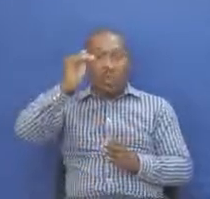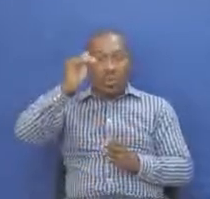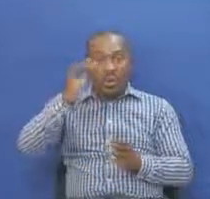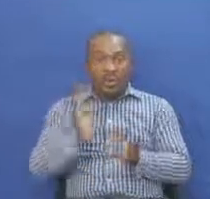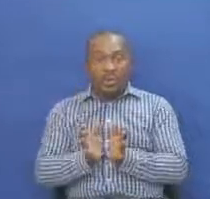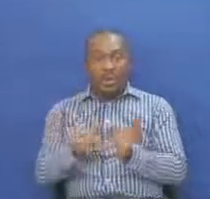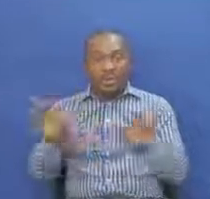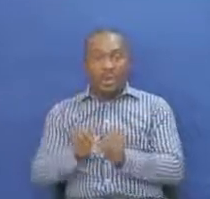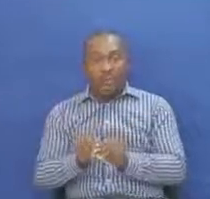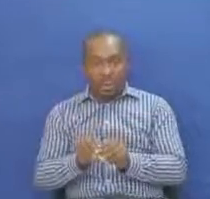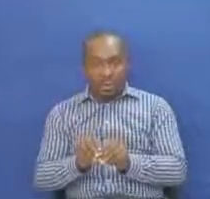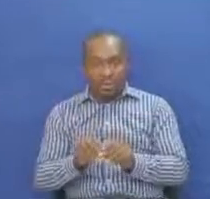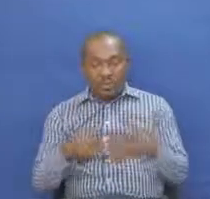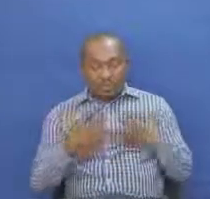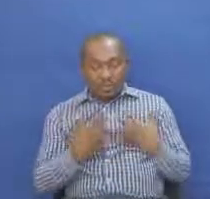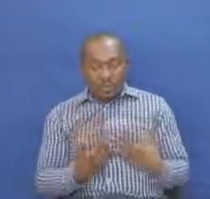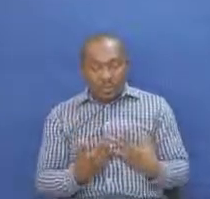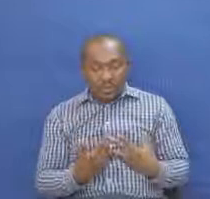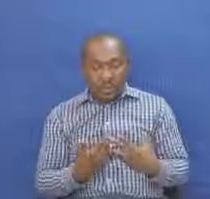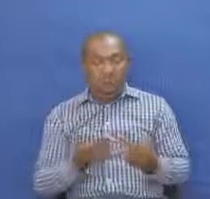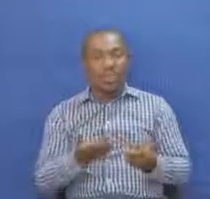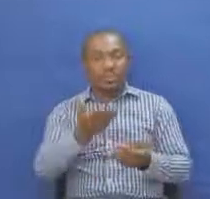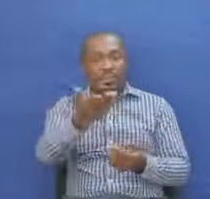And now let's going to discuss about